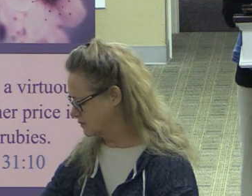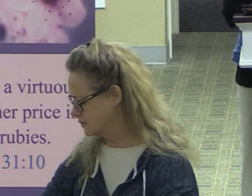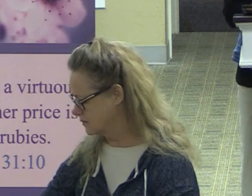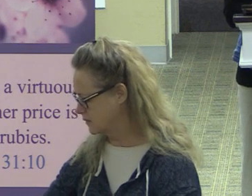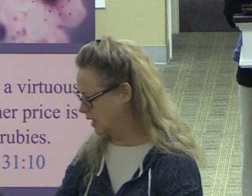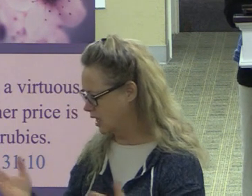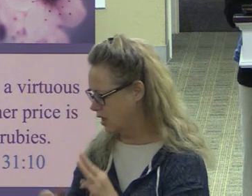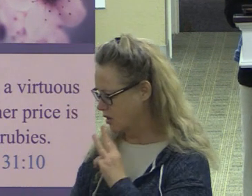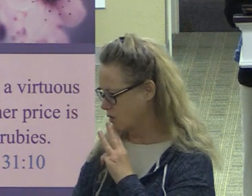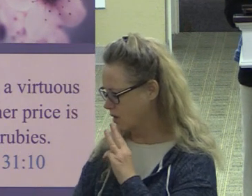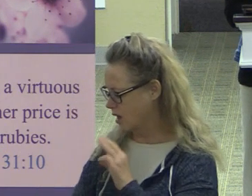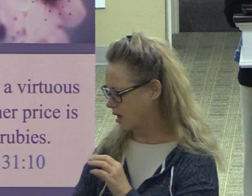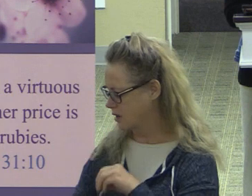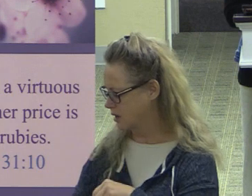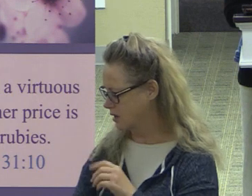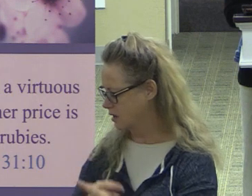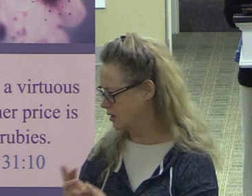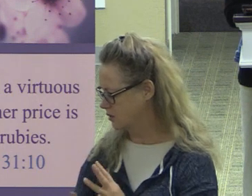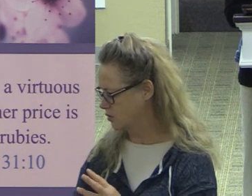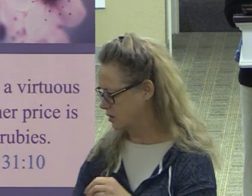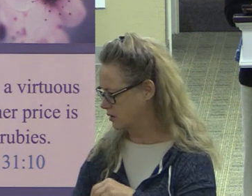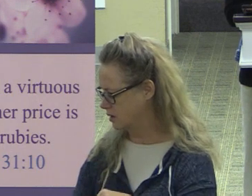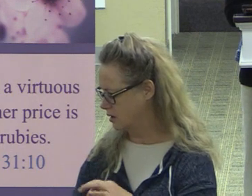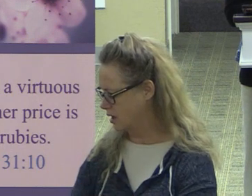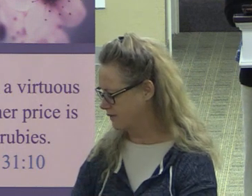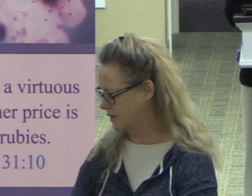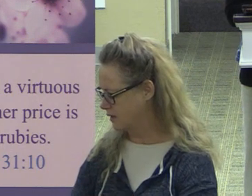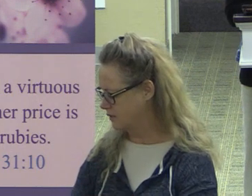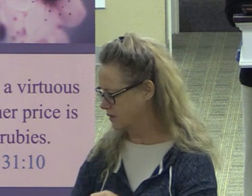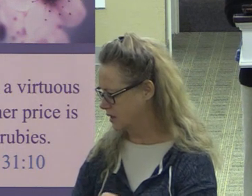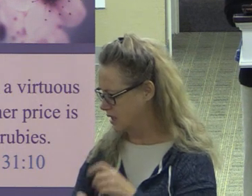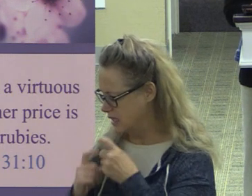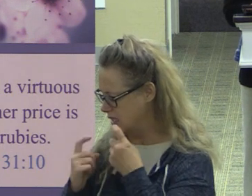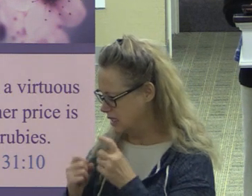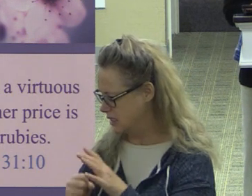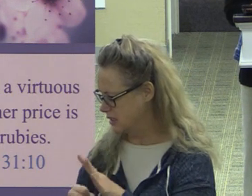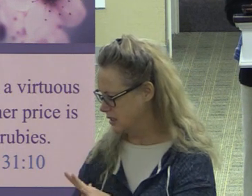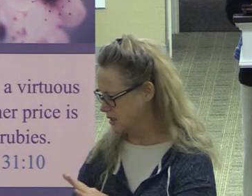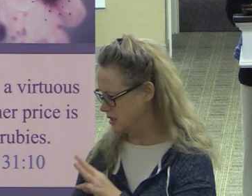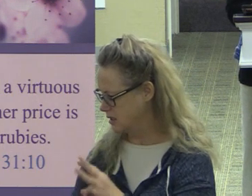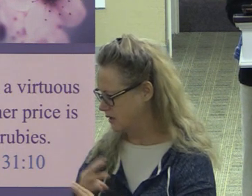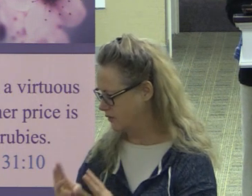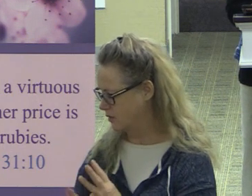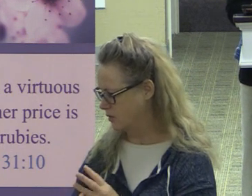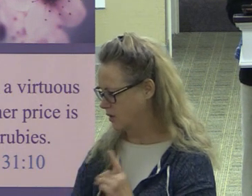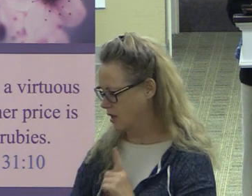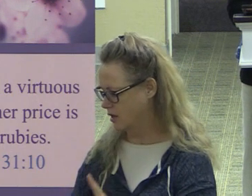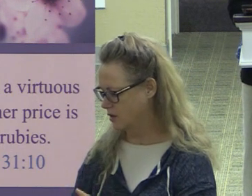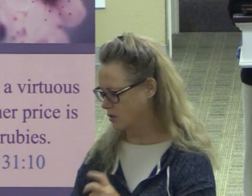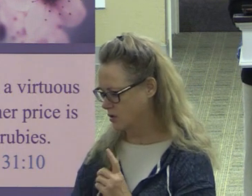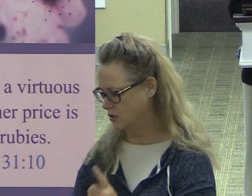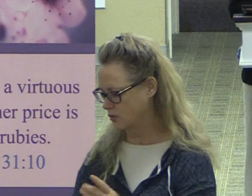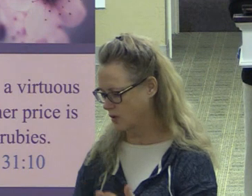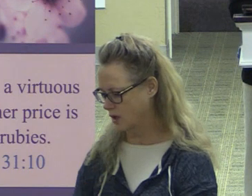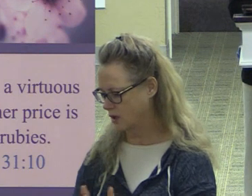Here we are in this world, in our flesh, in this sinful world, and the Lord's right here with us,